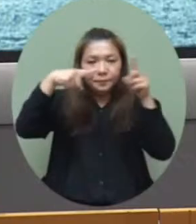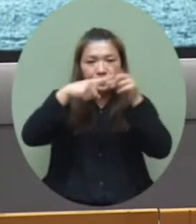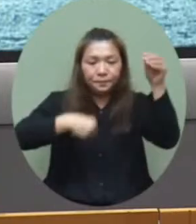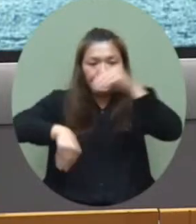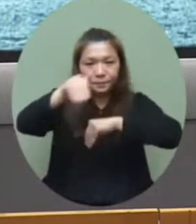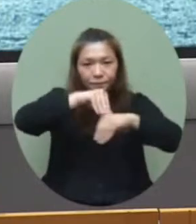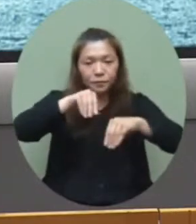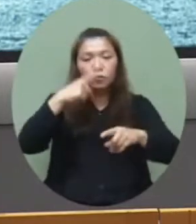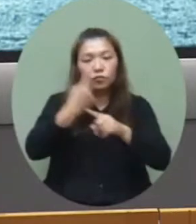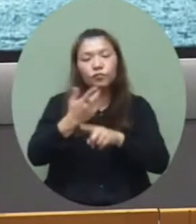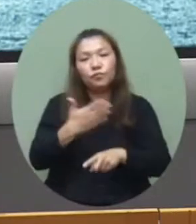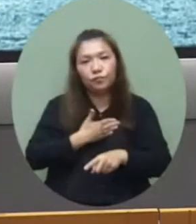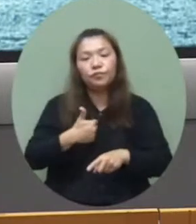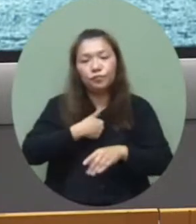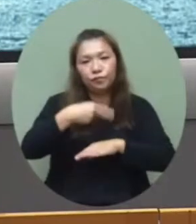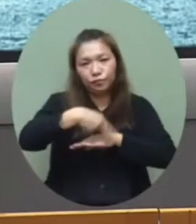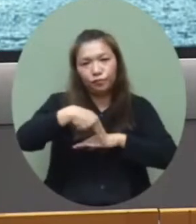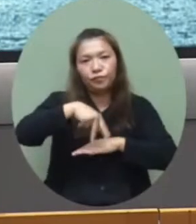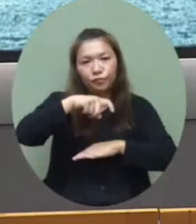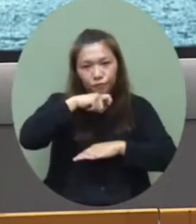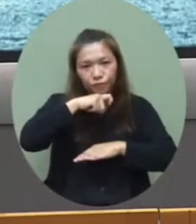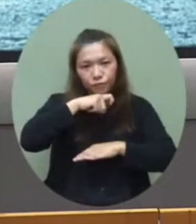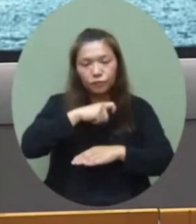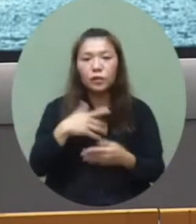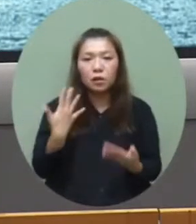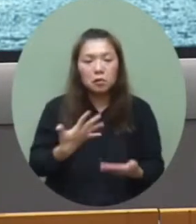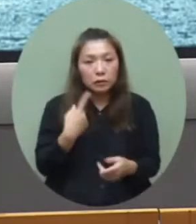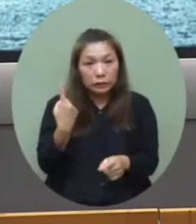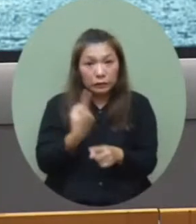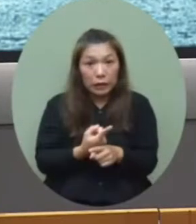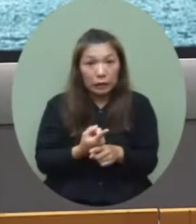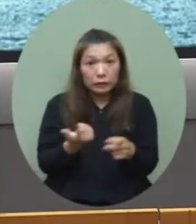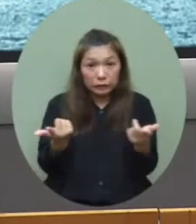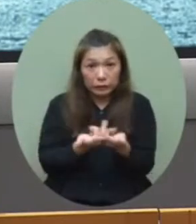We also have a real name rostering system.